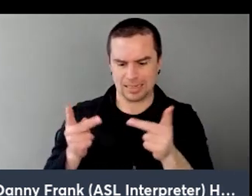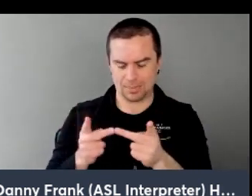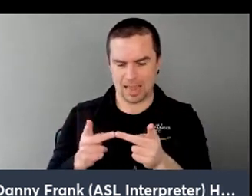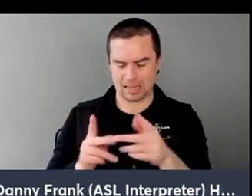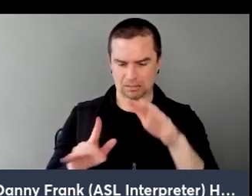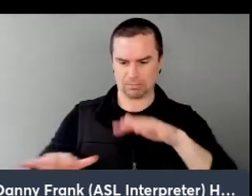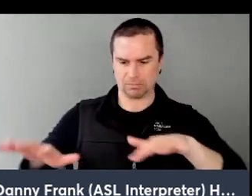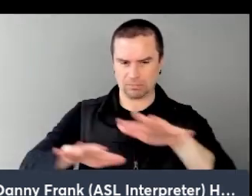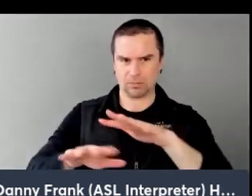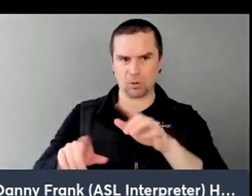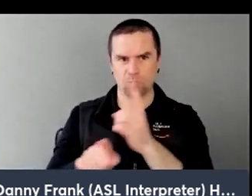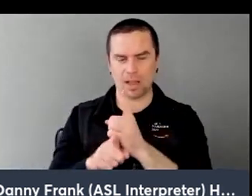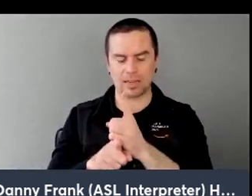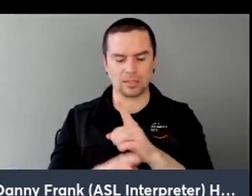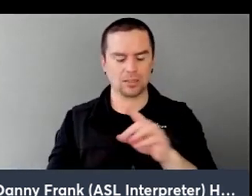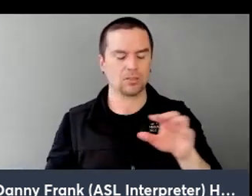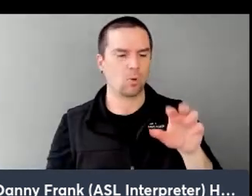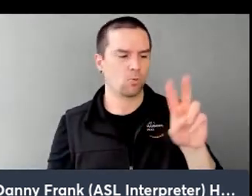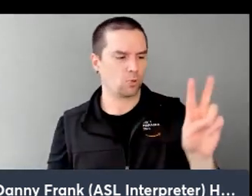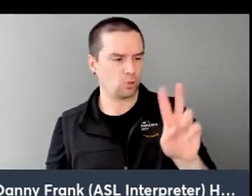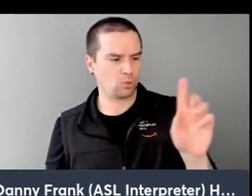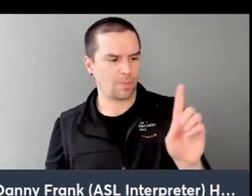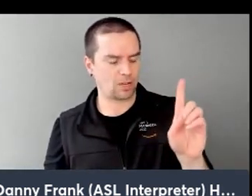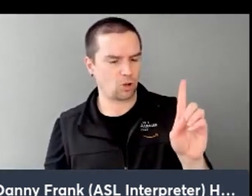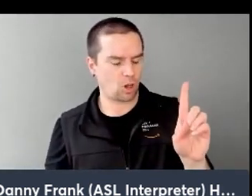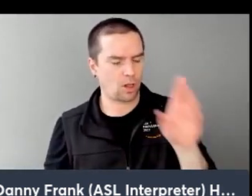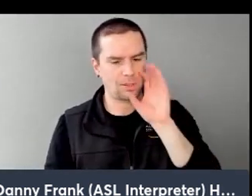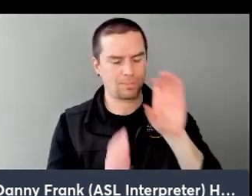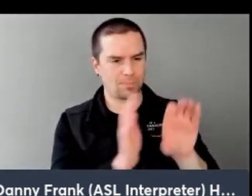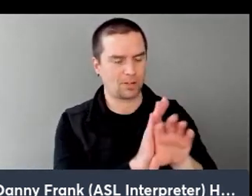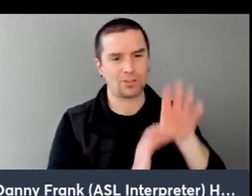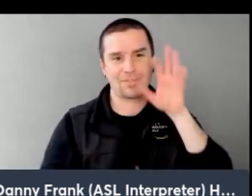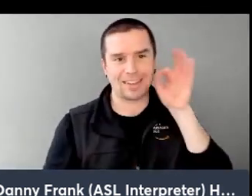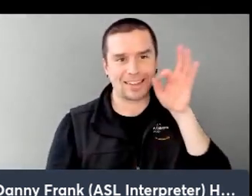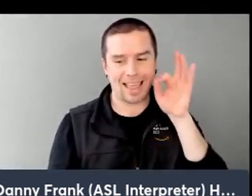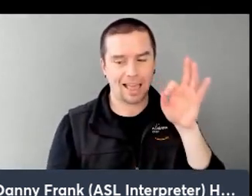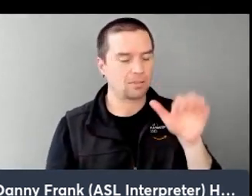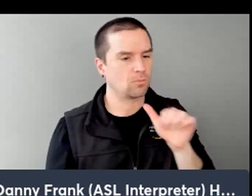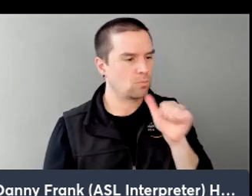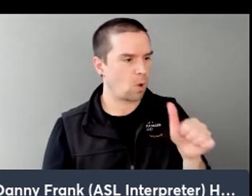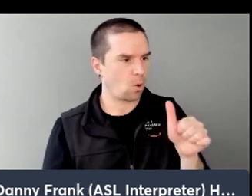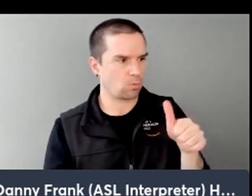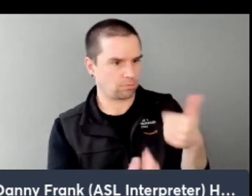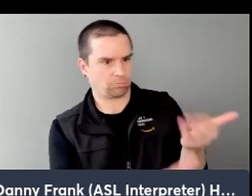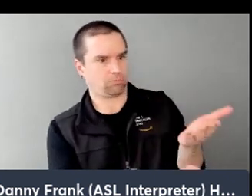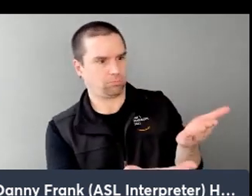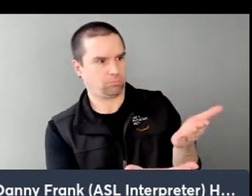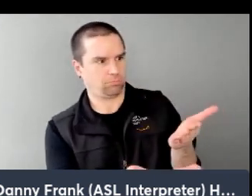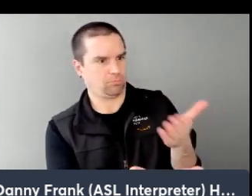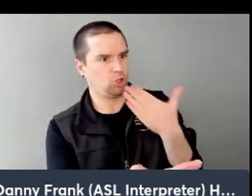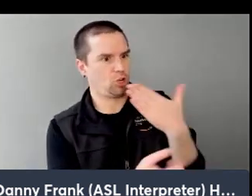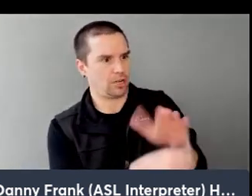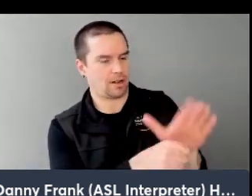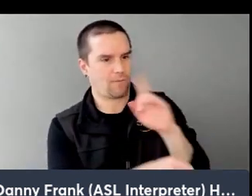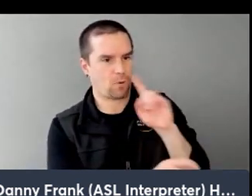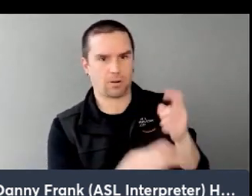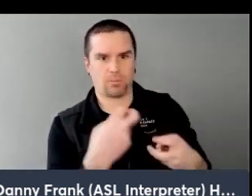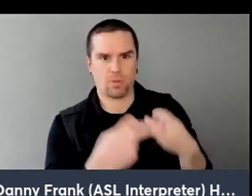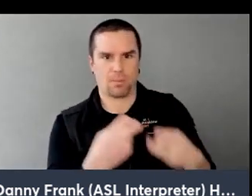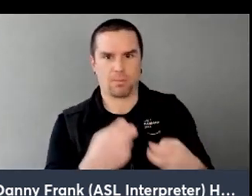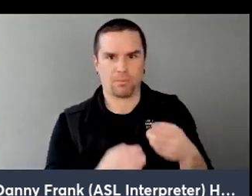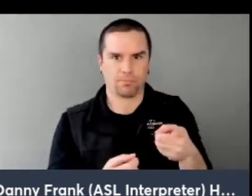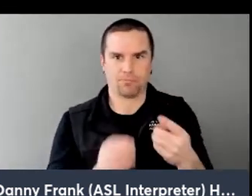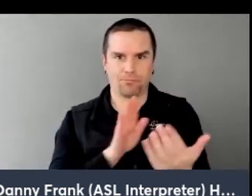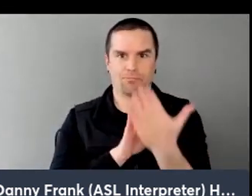flat images of, or like 2D images of a cat, they're not going to cut it for that type of problem. Yeah, I don't think you